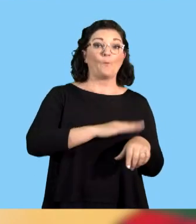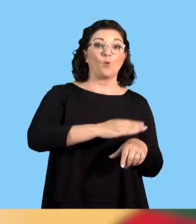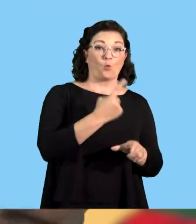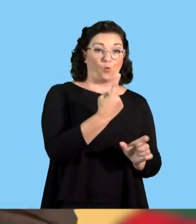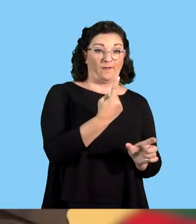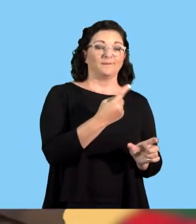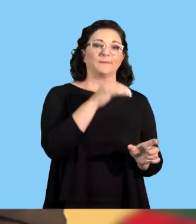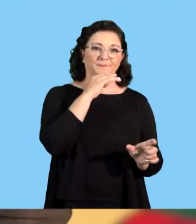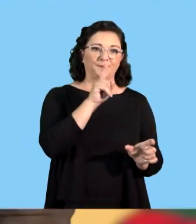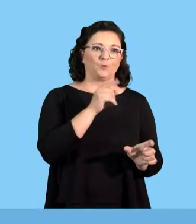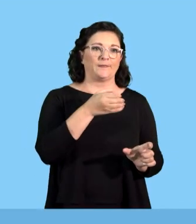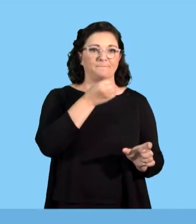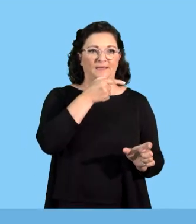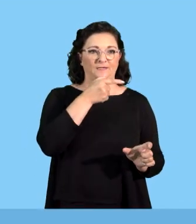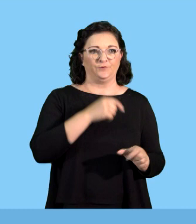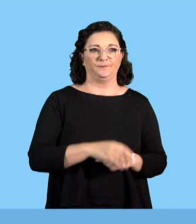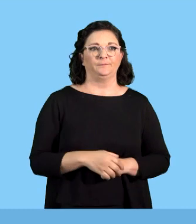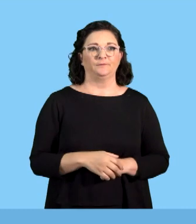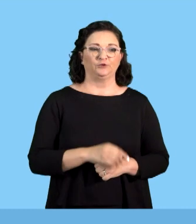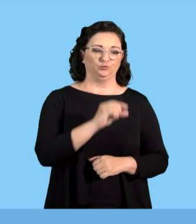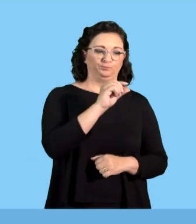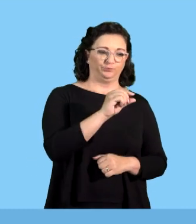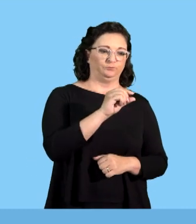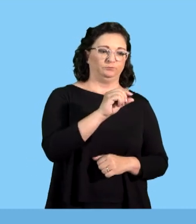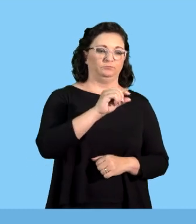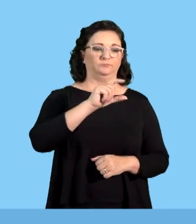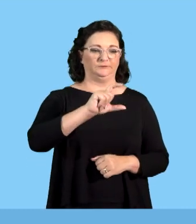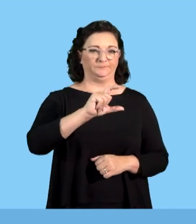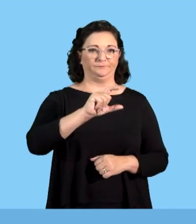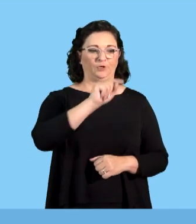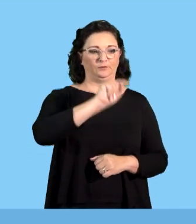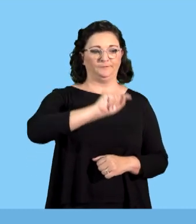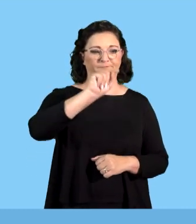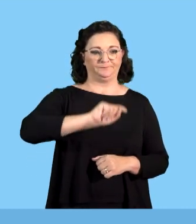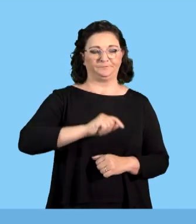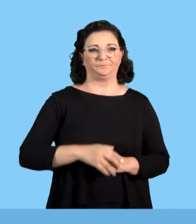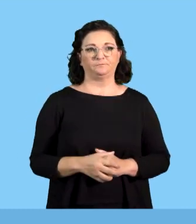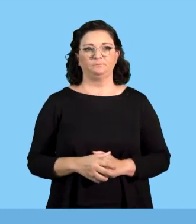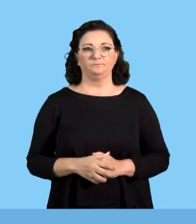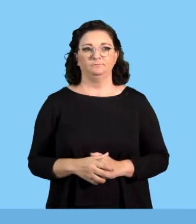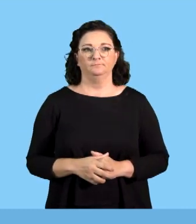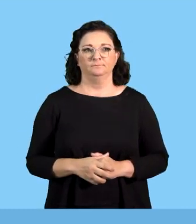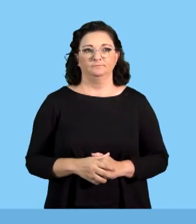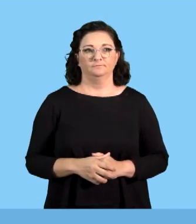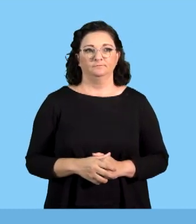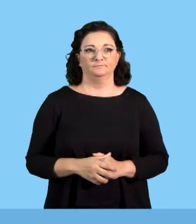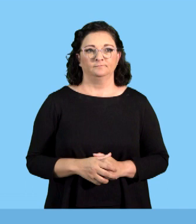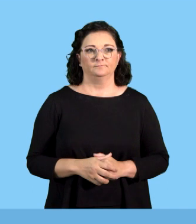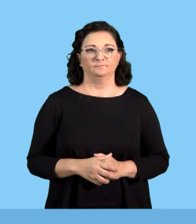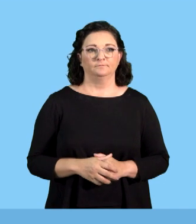battery. A negative terminal is shorter than the positive terminal. So this is going to be your